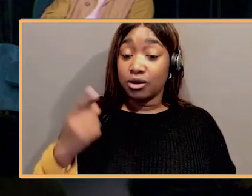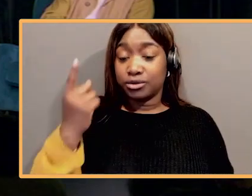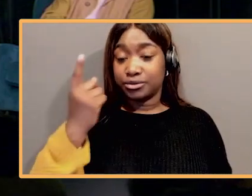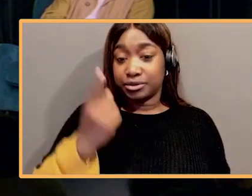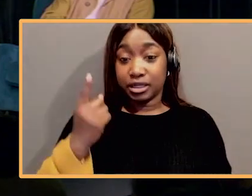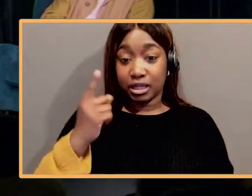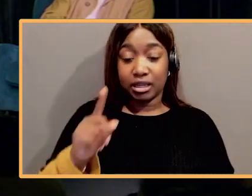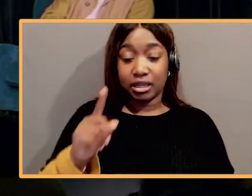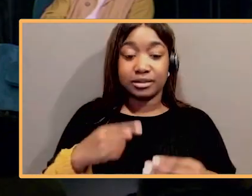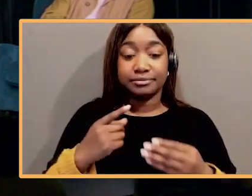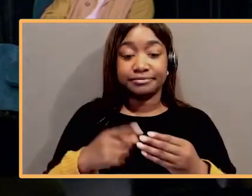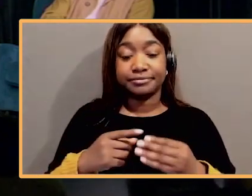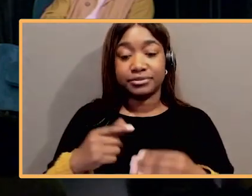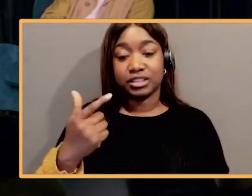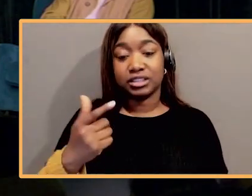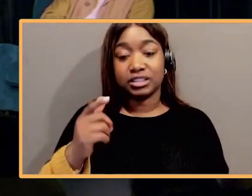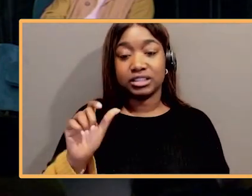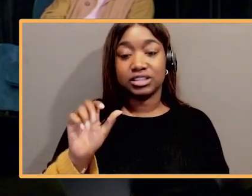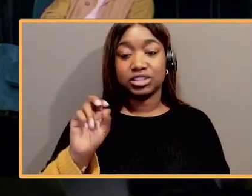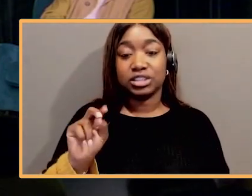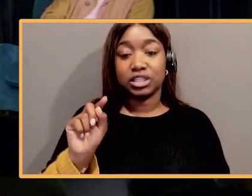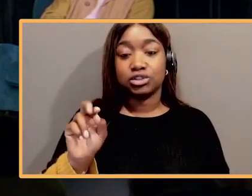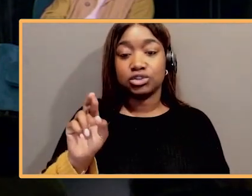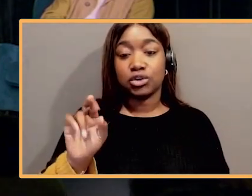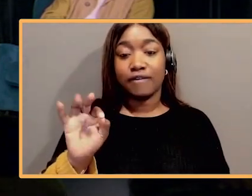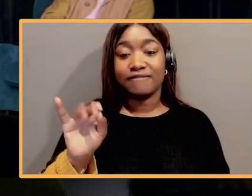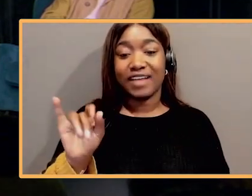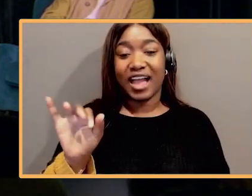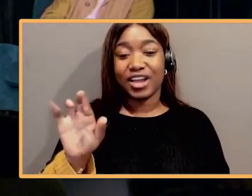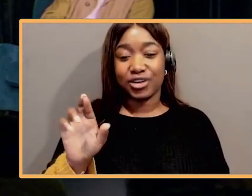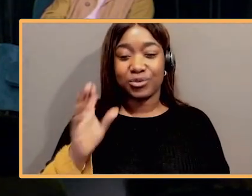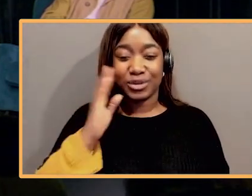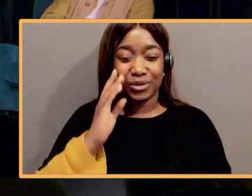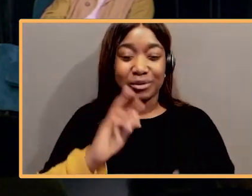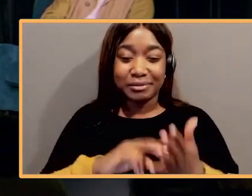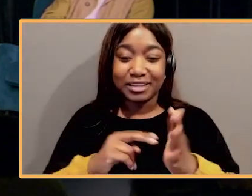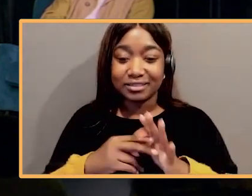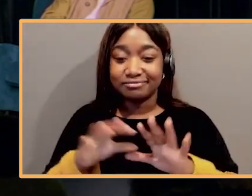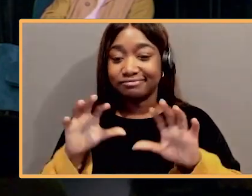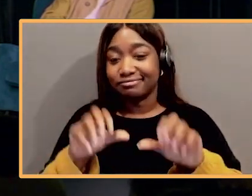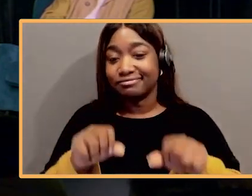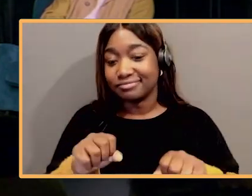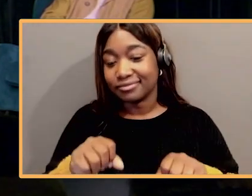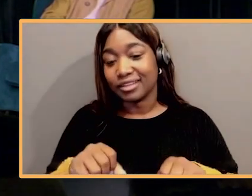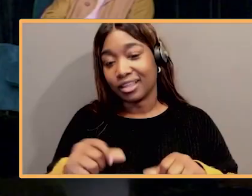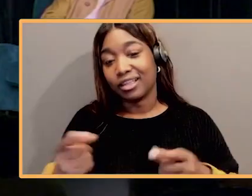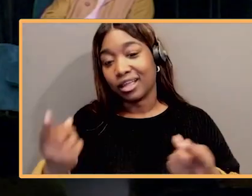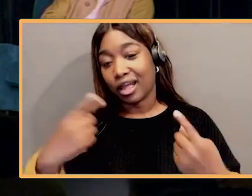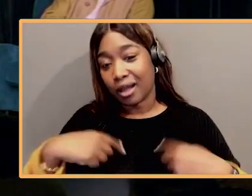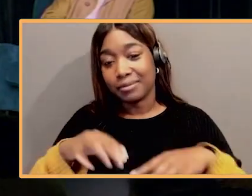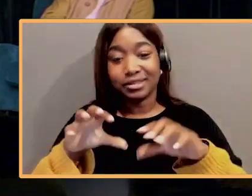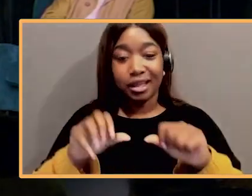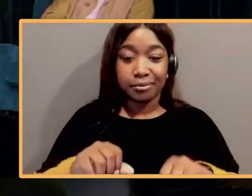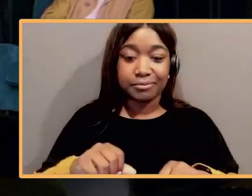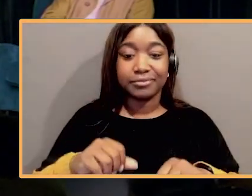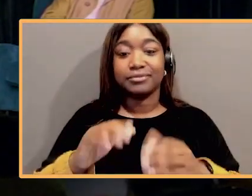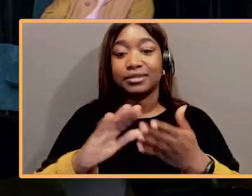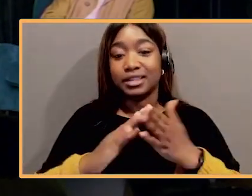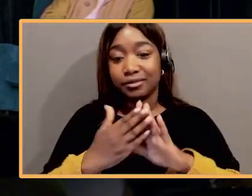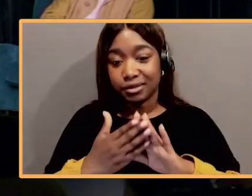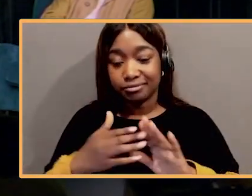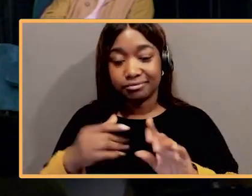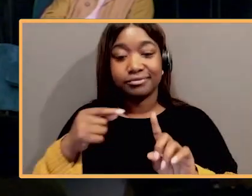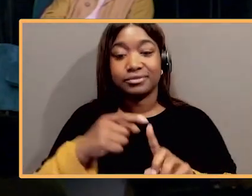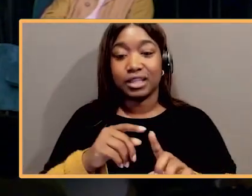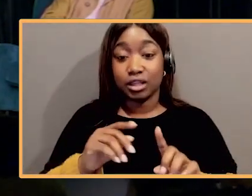gentrifier, right? And that means somebody who, we know what that means, coming in, taking over a neighborhood and putting